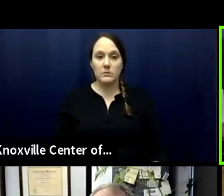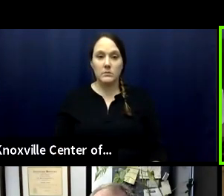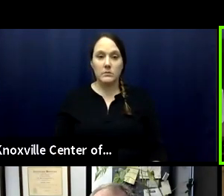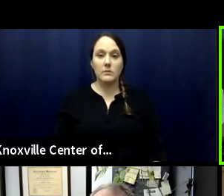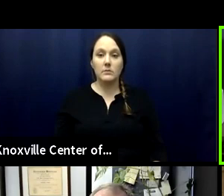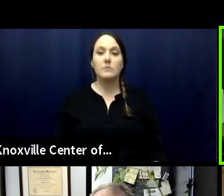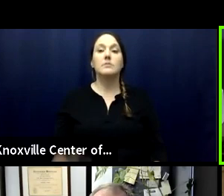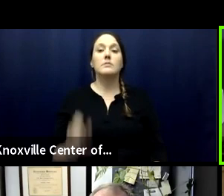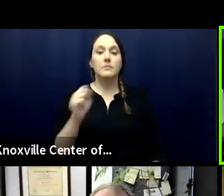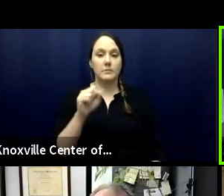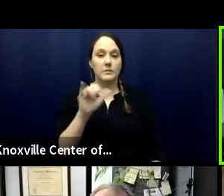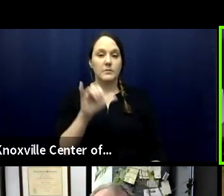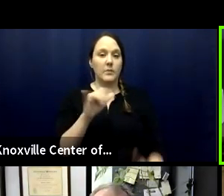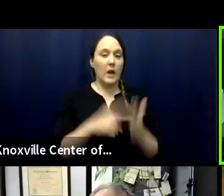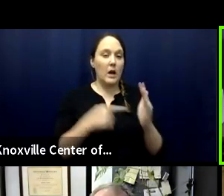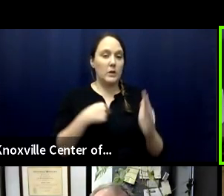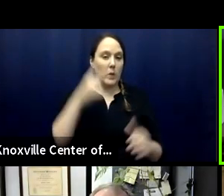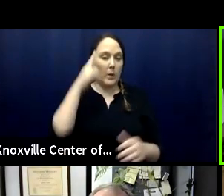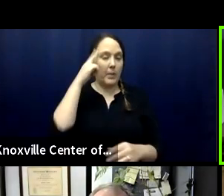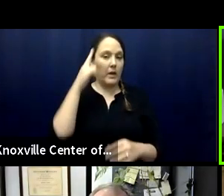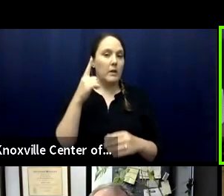Yeah, that's what I'm thinking too, is it's